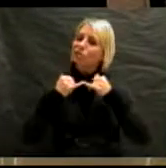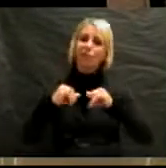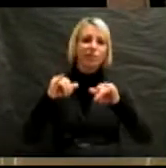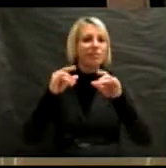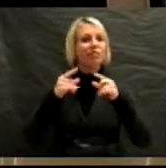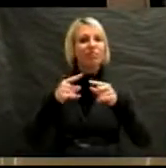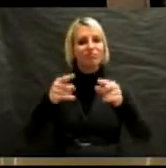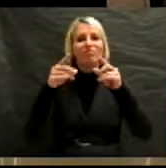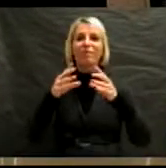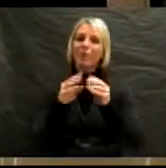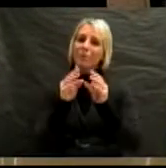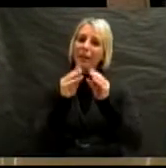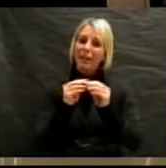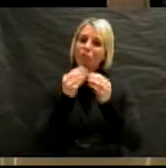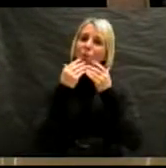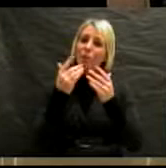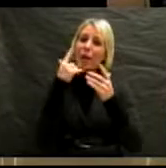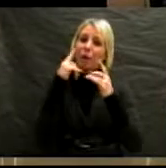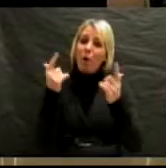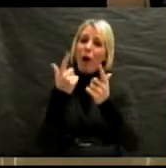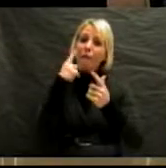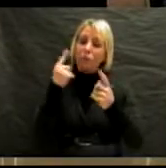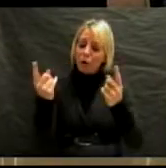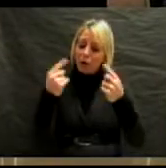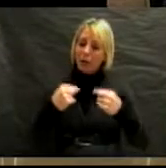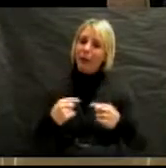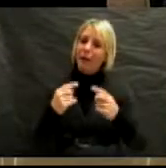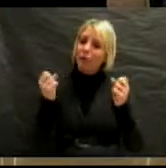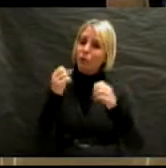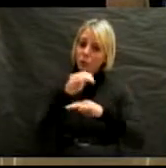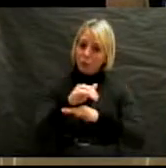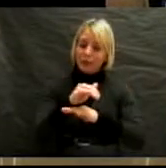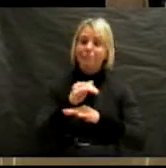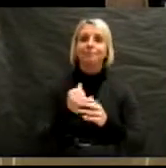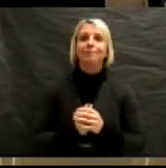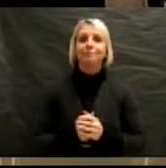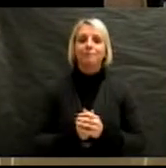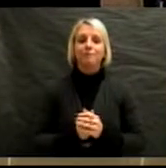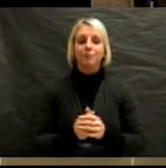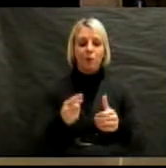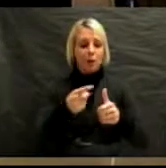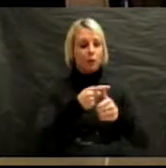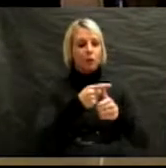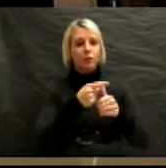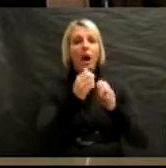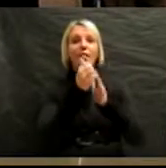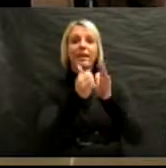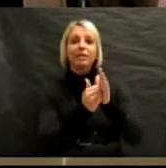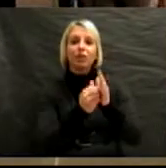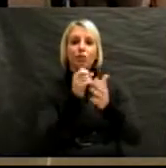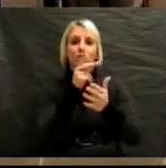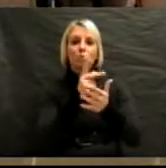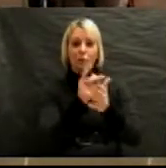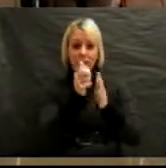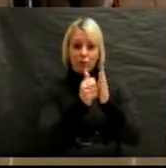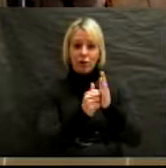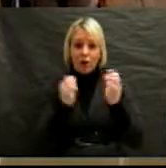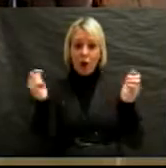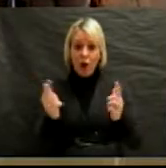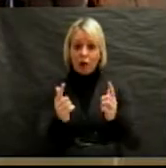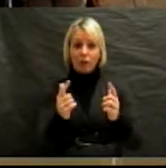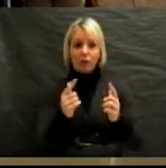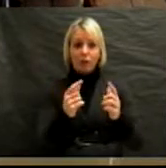for making it on this cold evening. First item on the agenda is to approve the agenda. I'll entertain a motion to approve the agenda. So